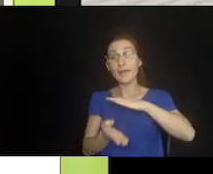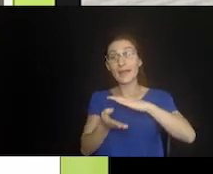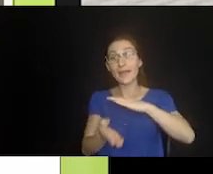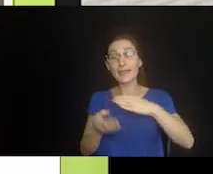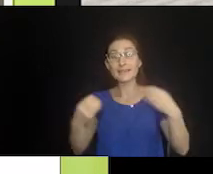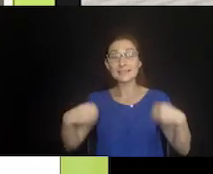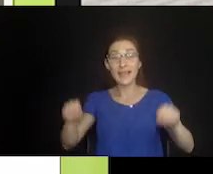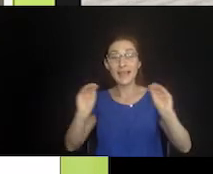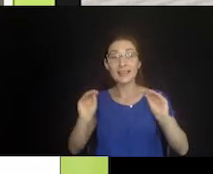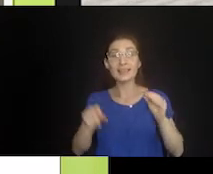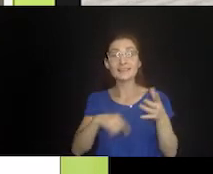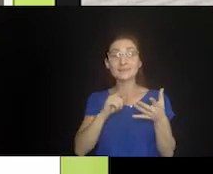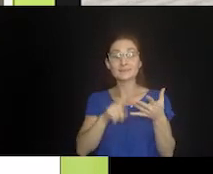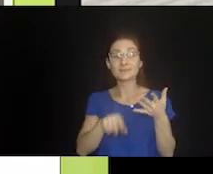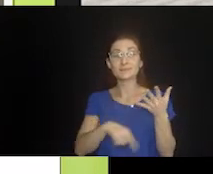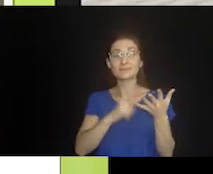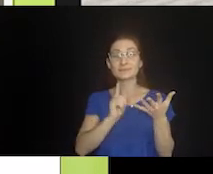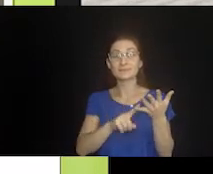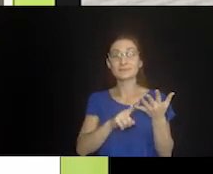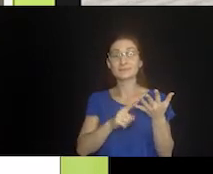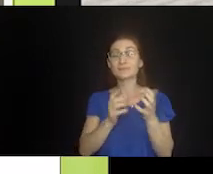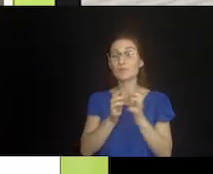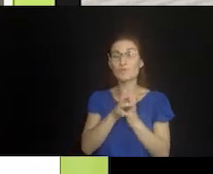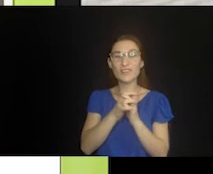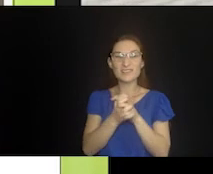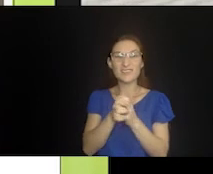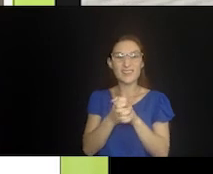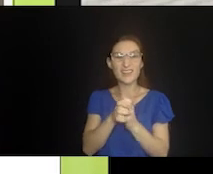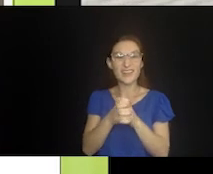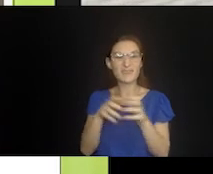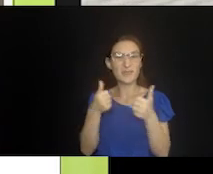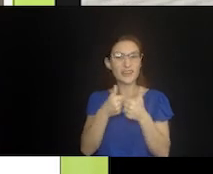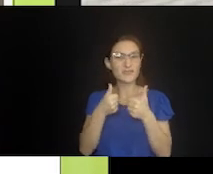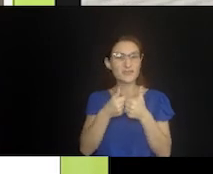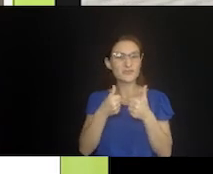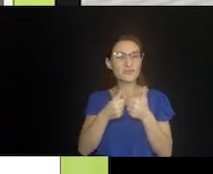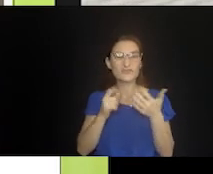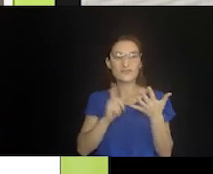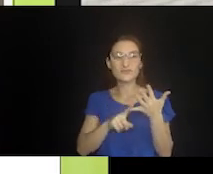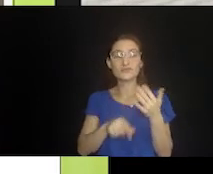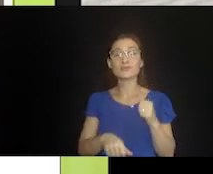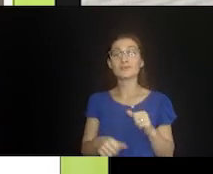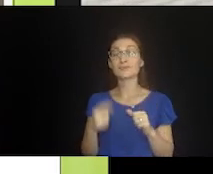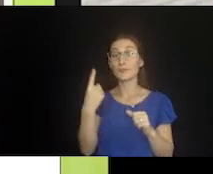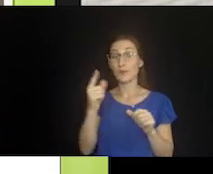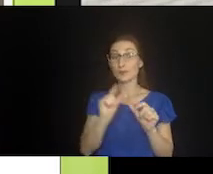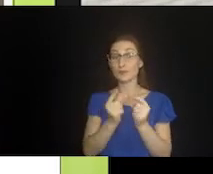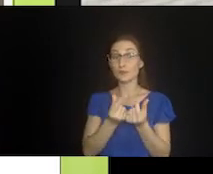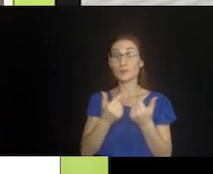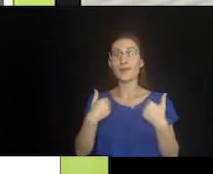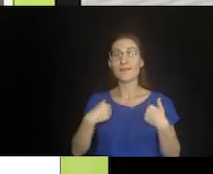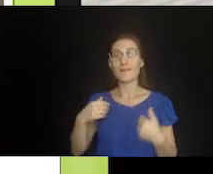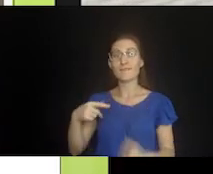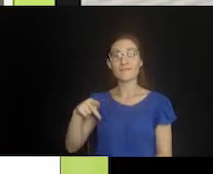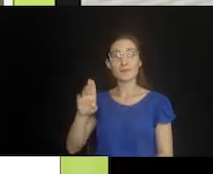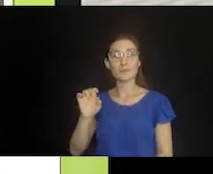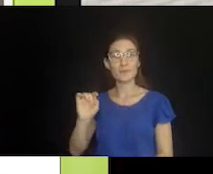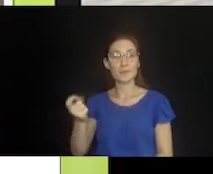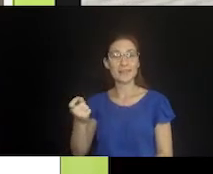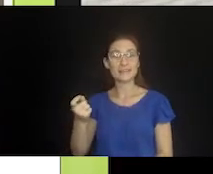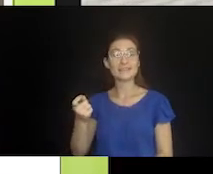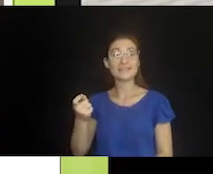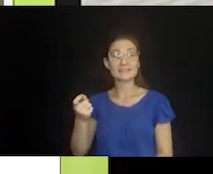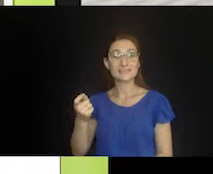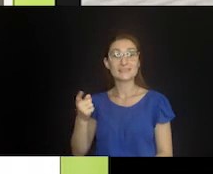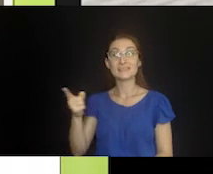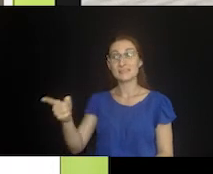bracelets, bake sales. One of our groups holds wrestling matches, and one of